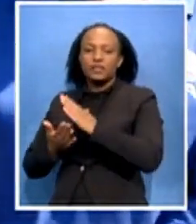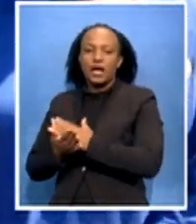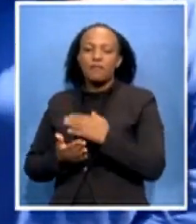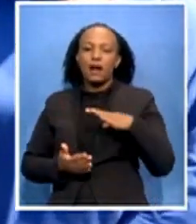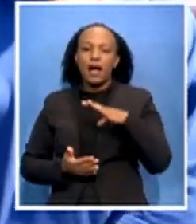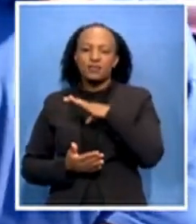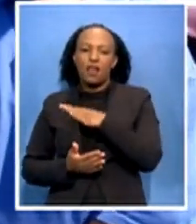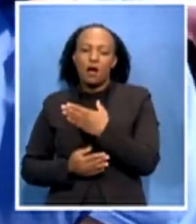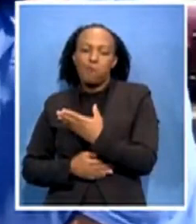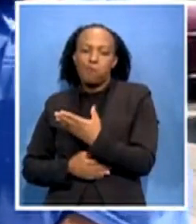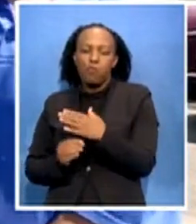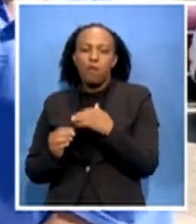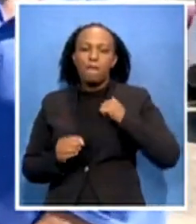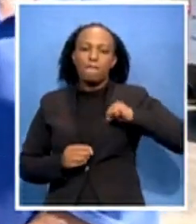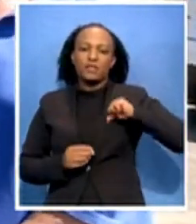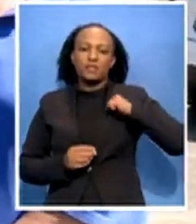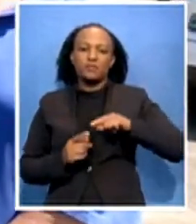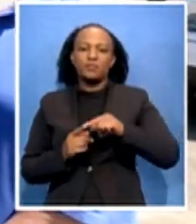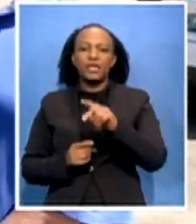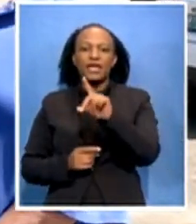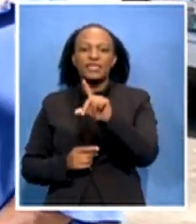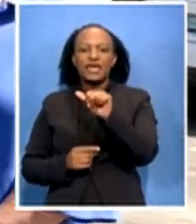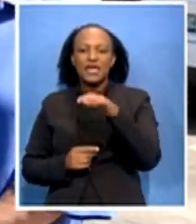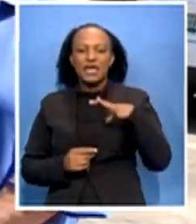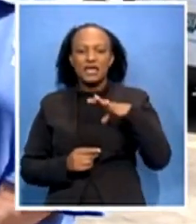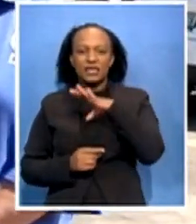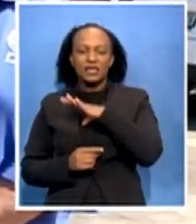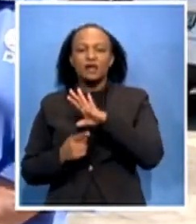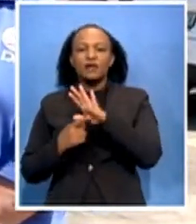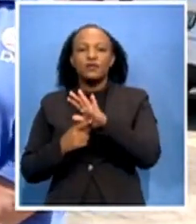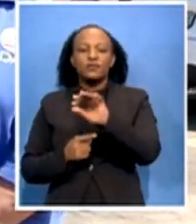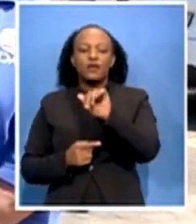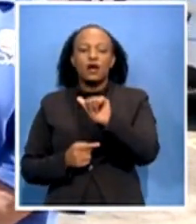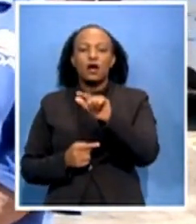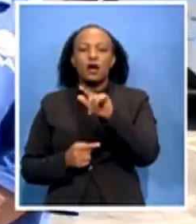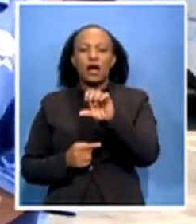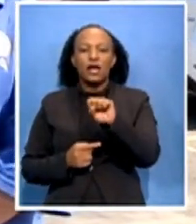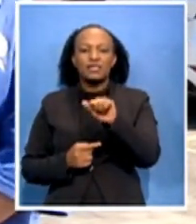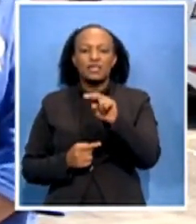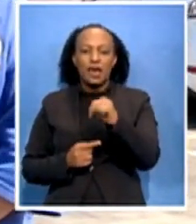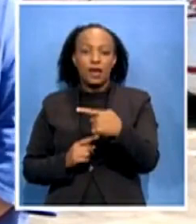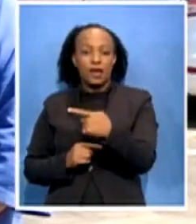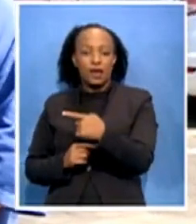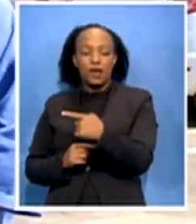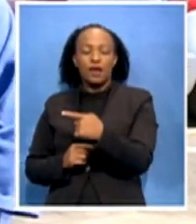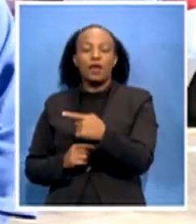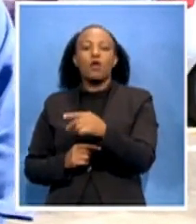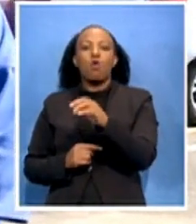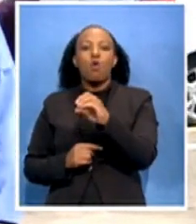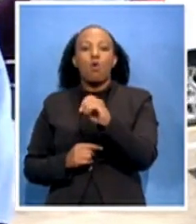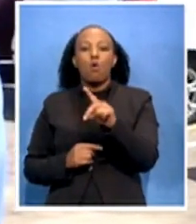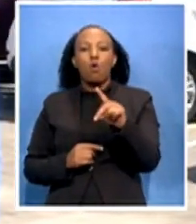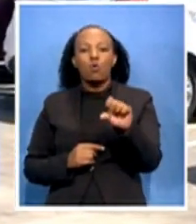the DA councillor Alson Oates, who will take us through some of the development in this